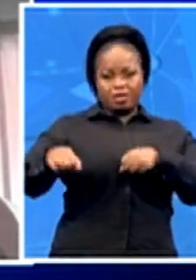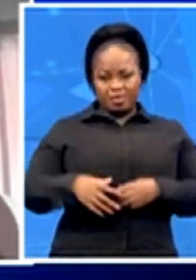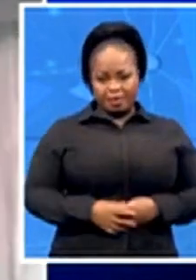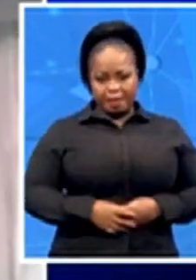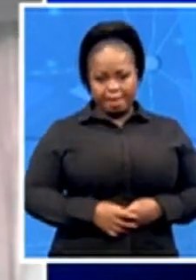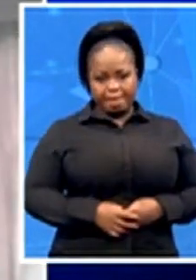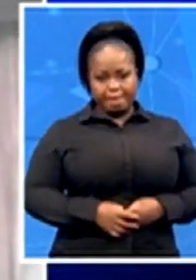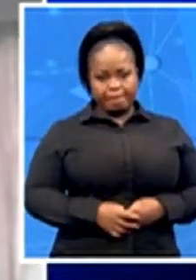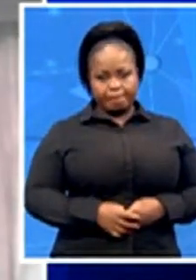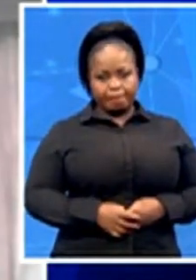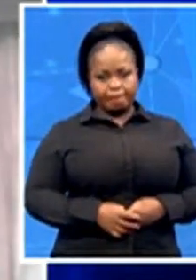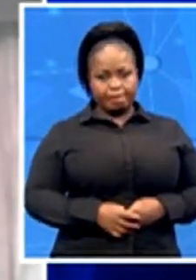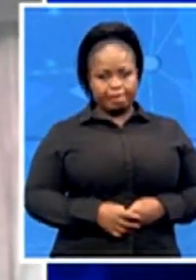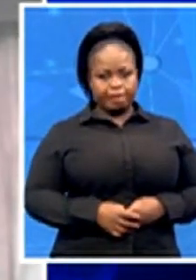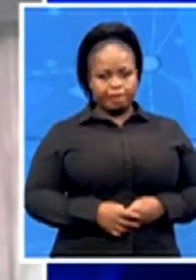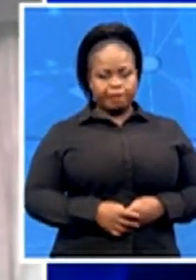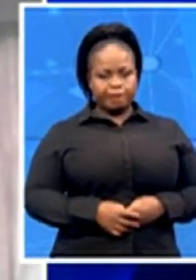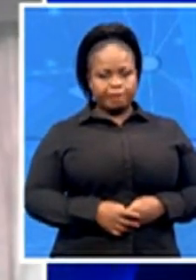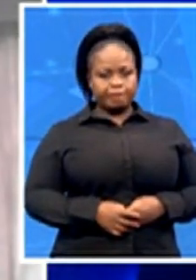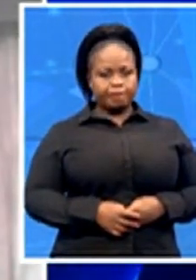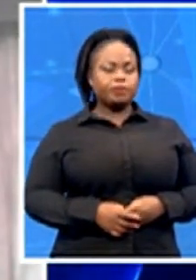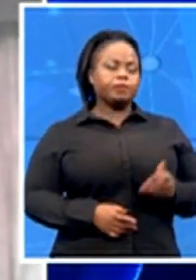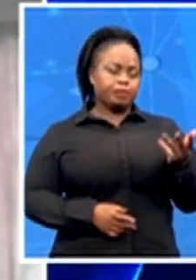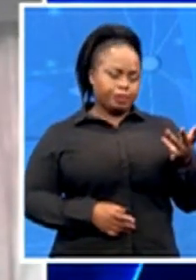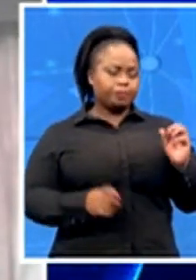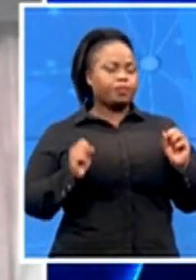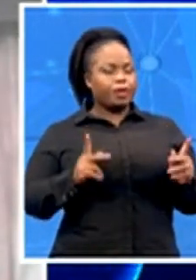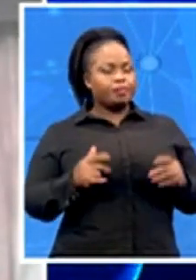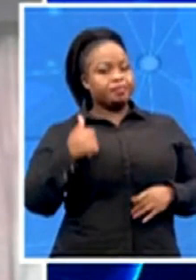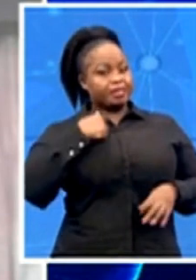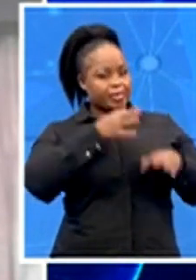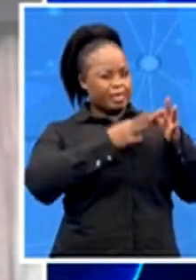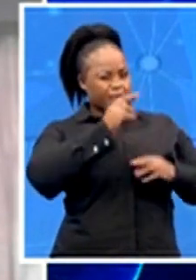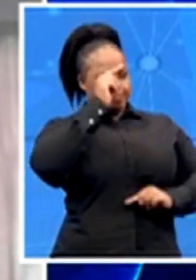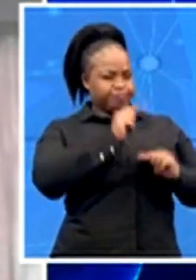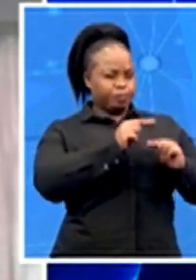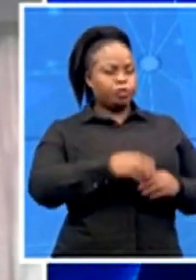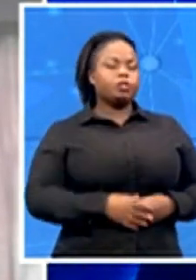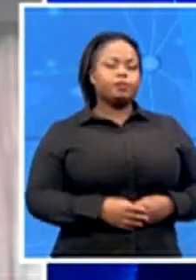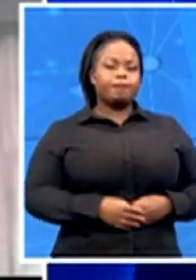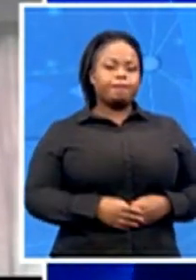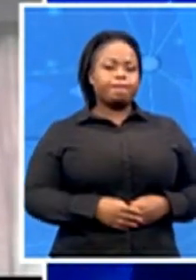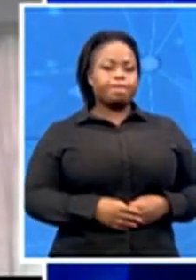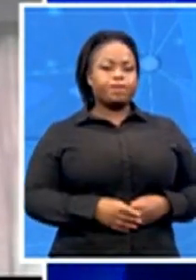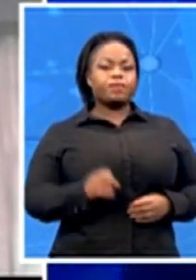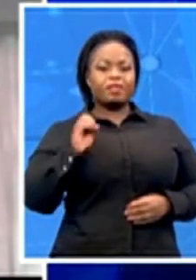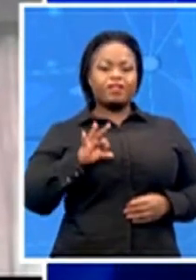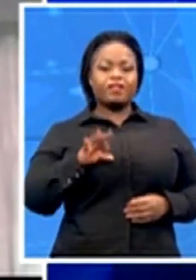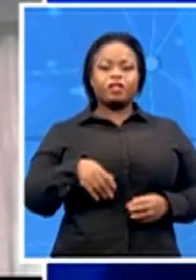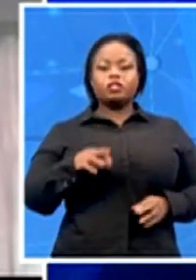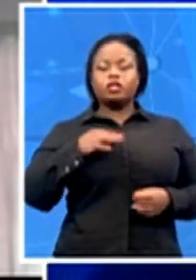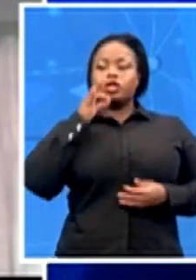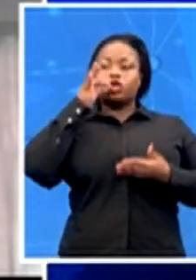Okay, so just to explain this briefly. So when you bring an extradition request, for example, for somebody who is